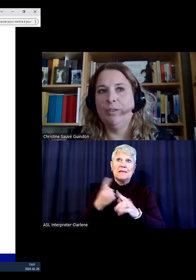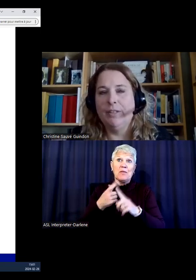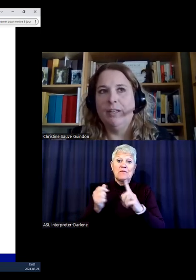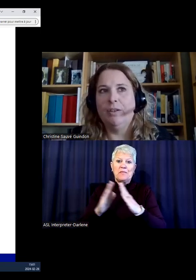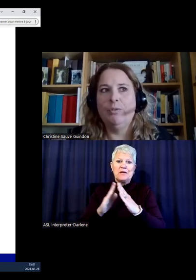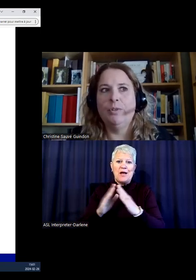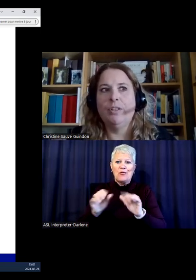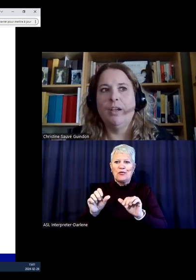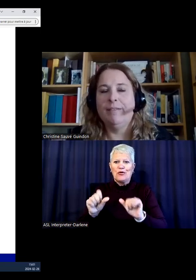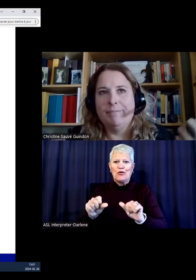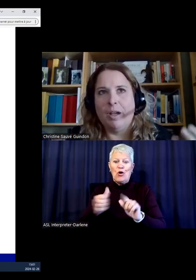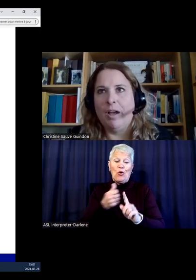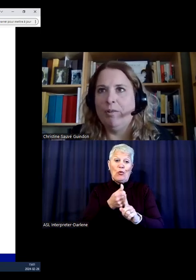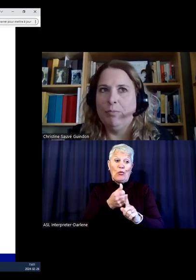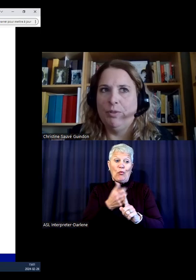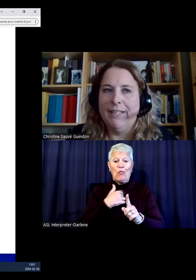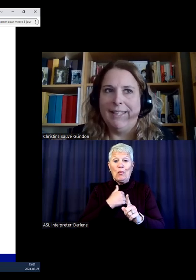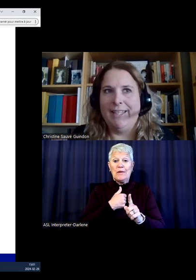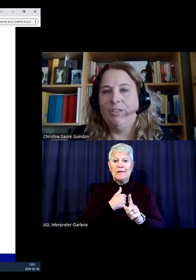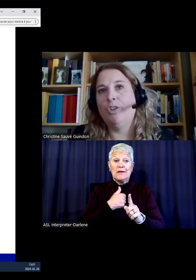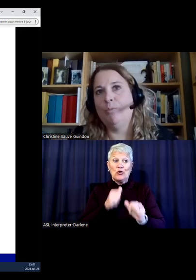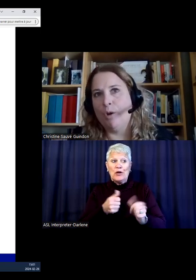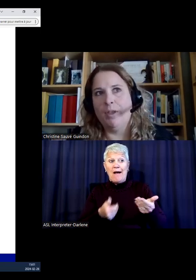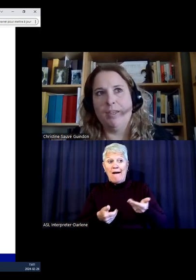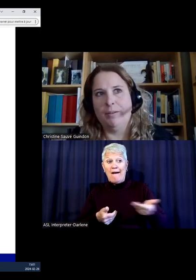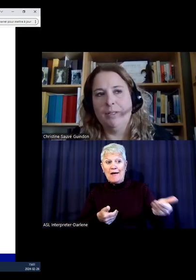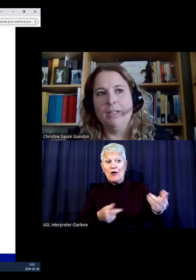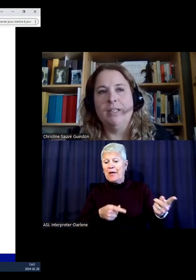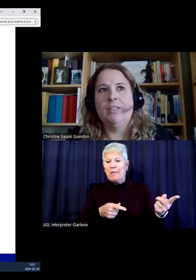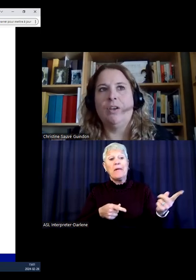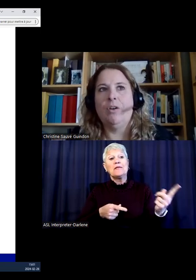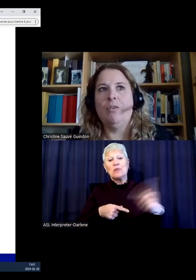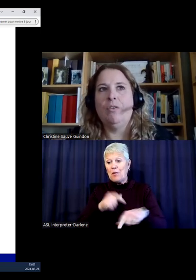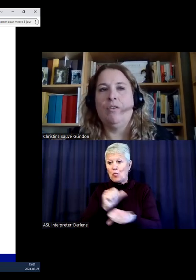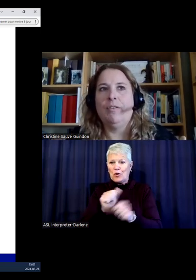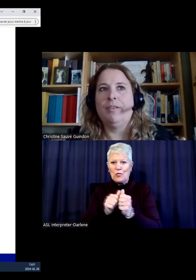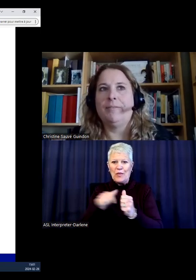town who was hireable and could work with him. So